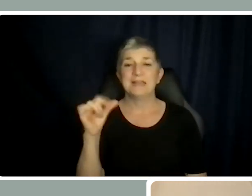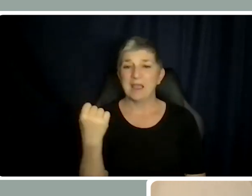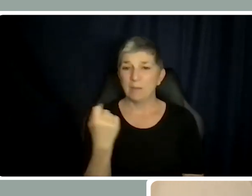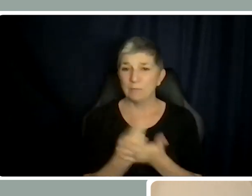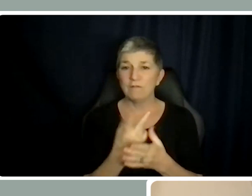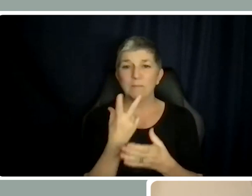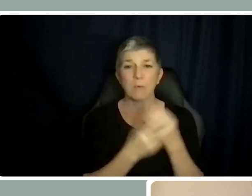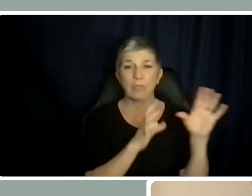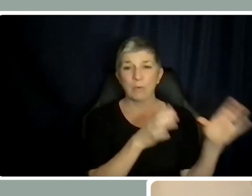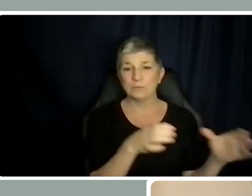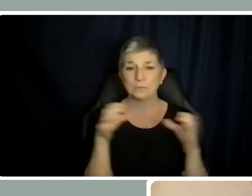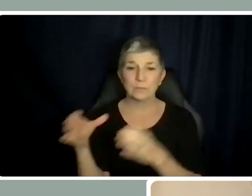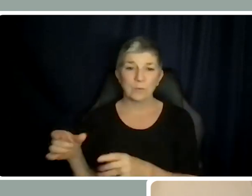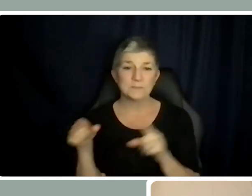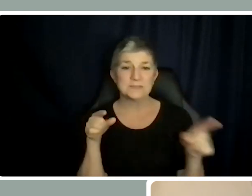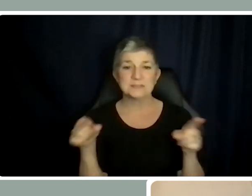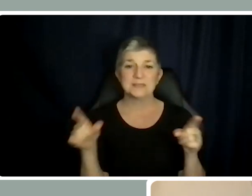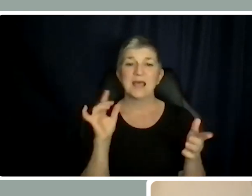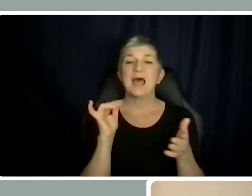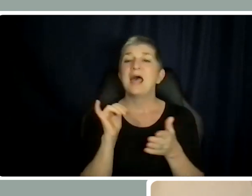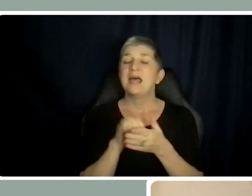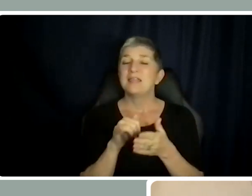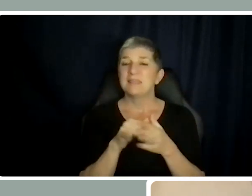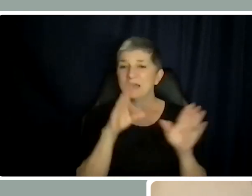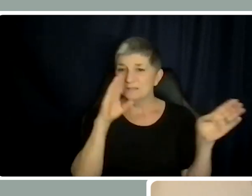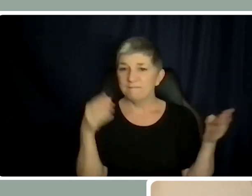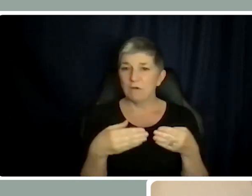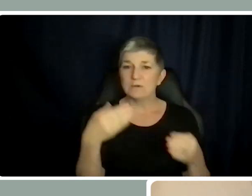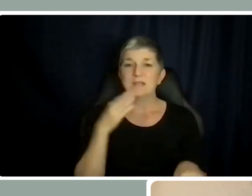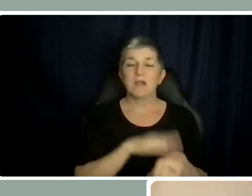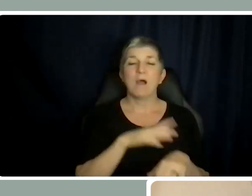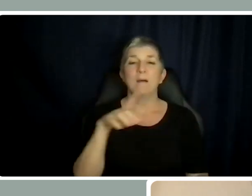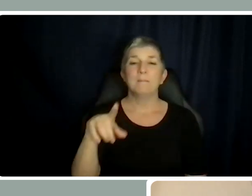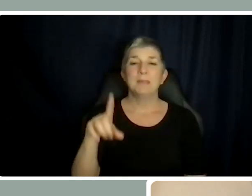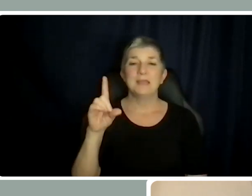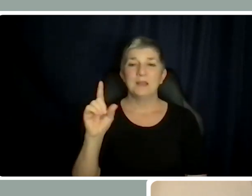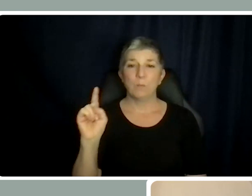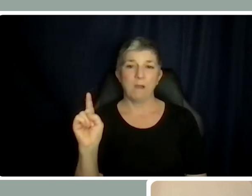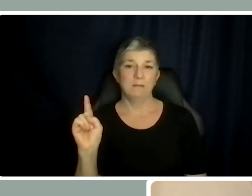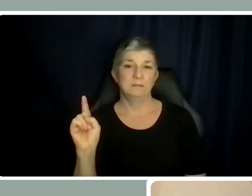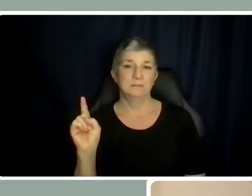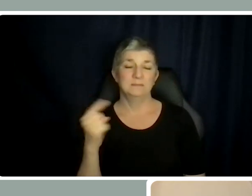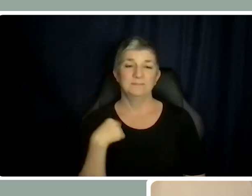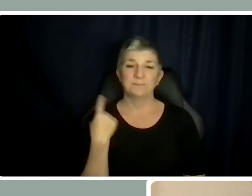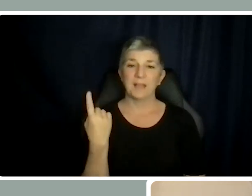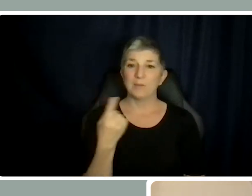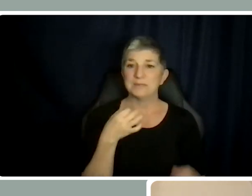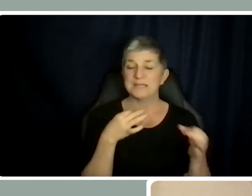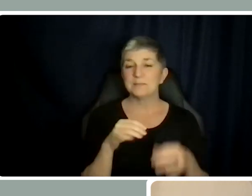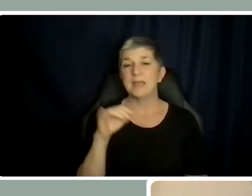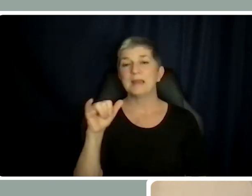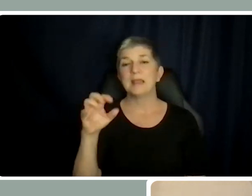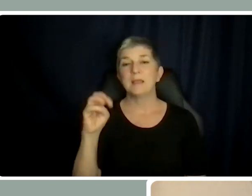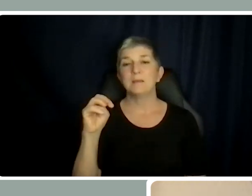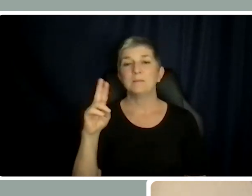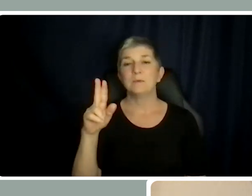cohorts. And that's a drug that's targeting PD-1. And I always, explain immunotherapy is